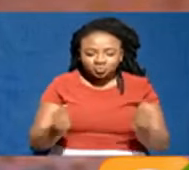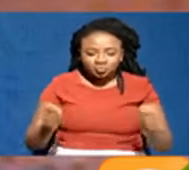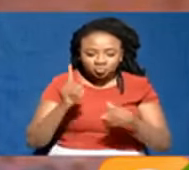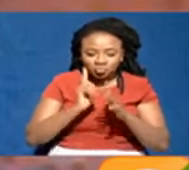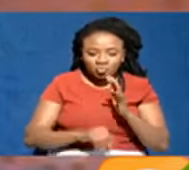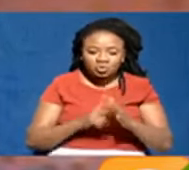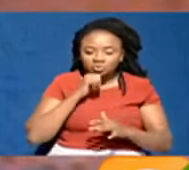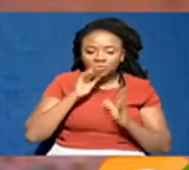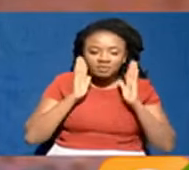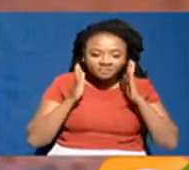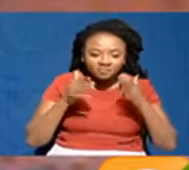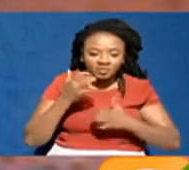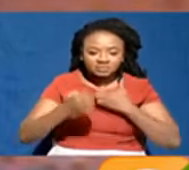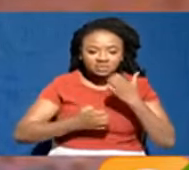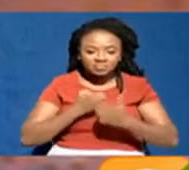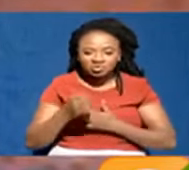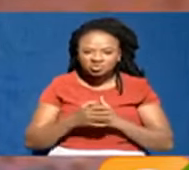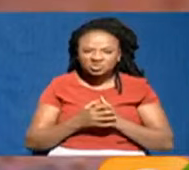emotionally,